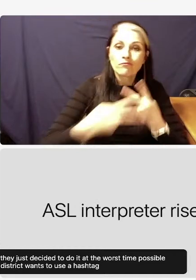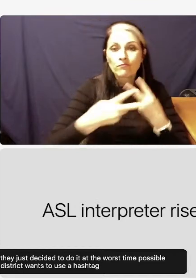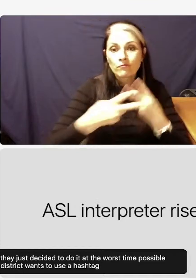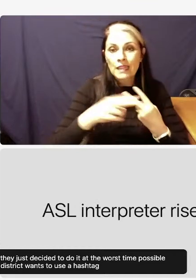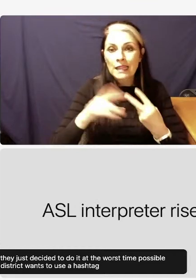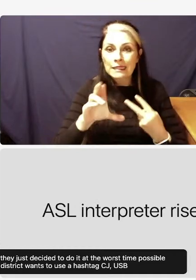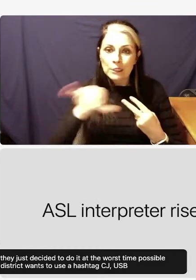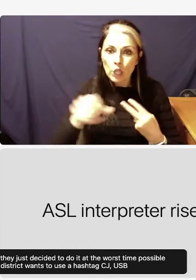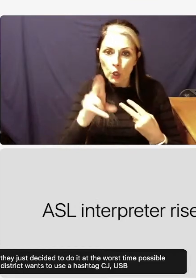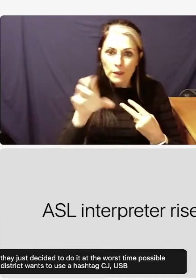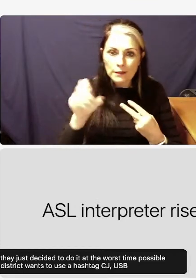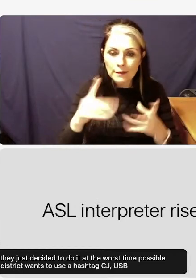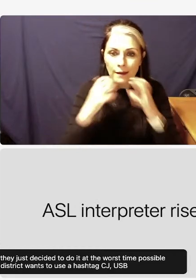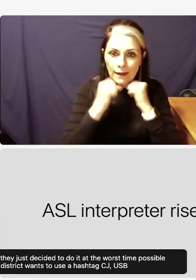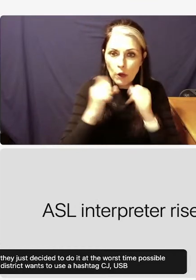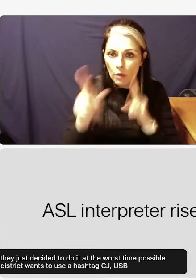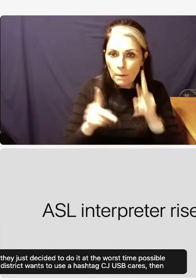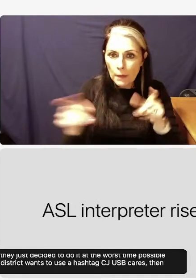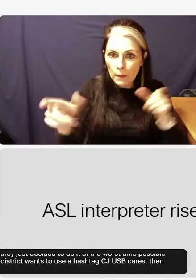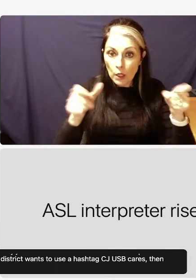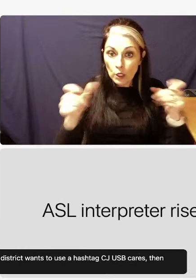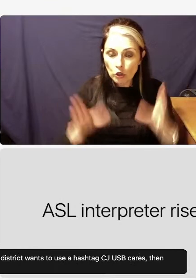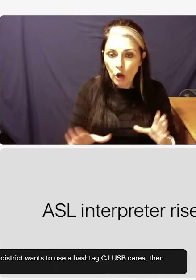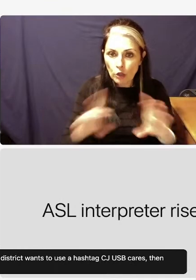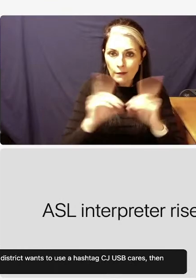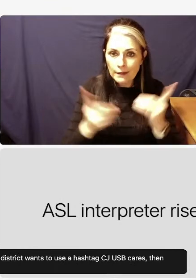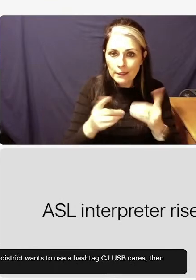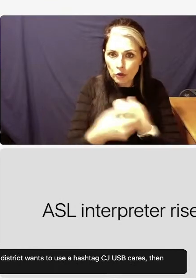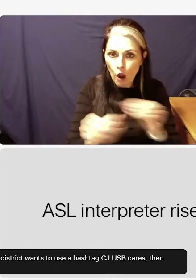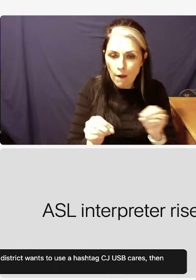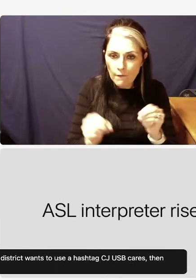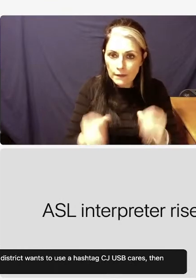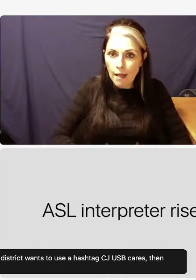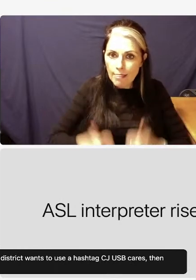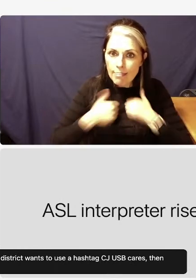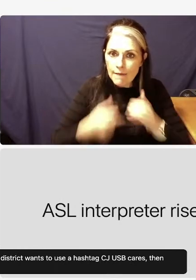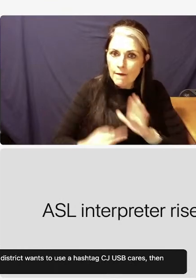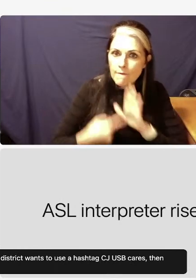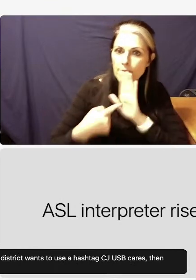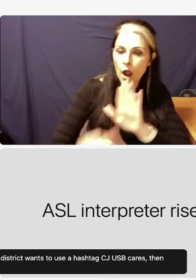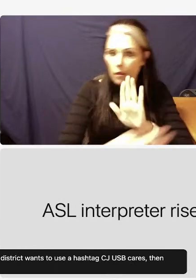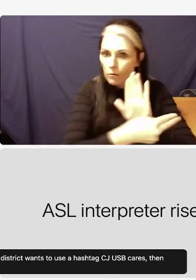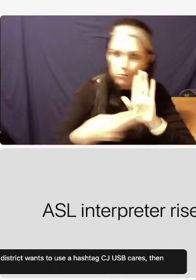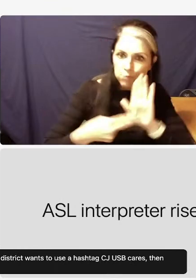cares then the people in charge at the district office need to start living by that mantra